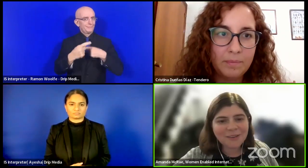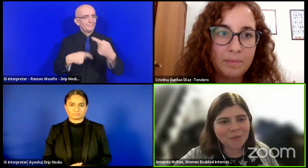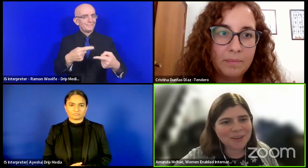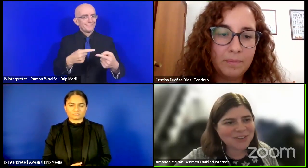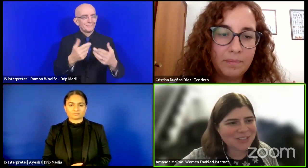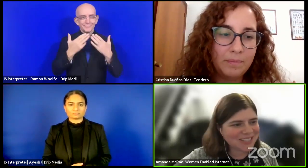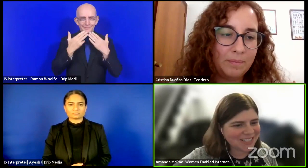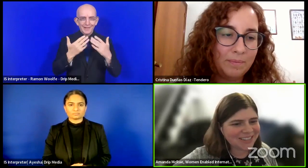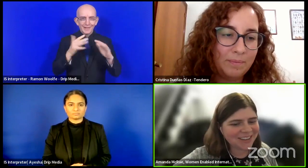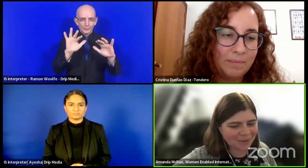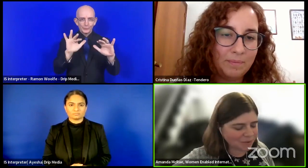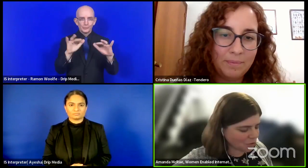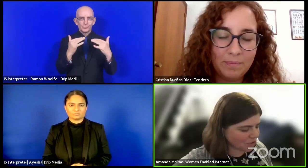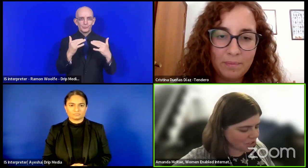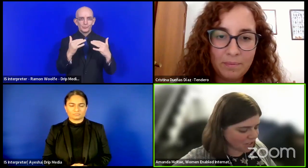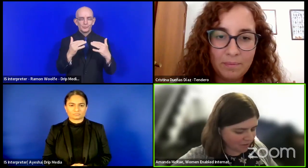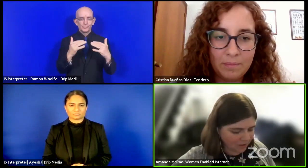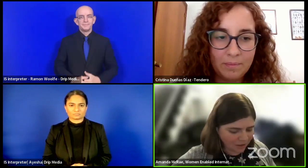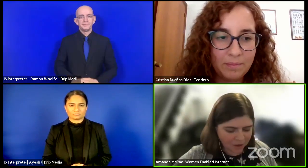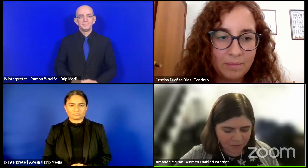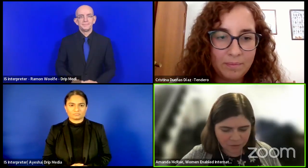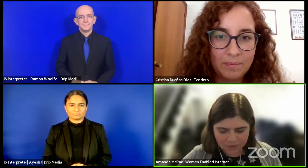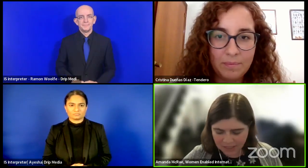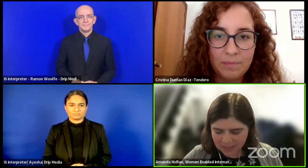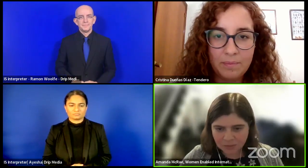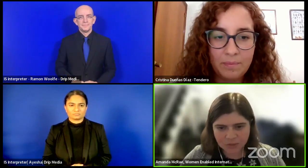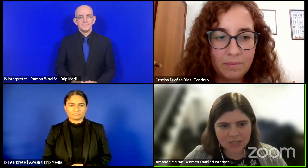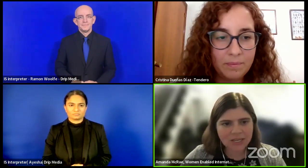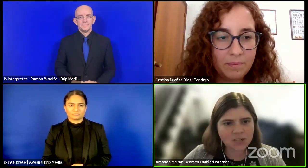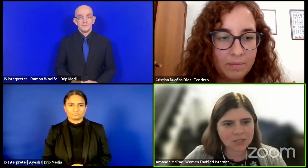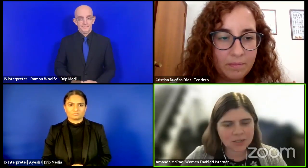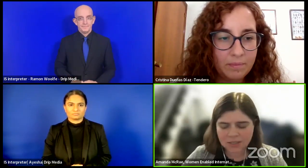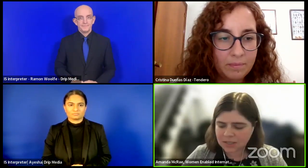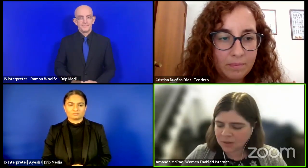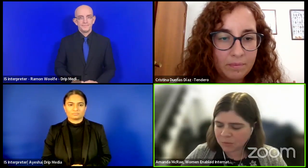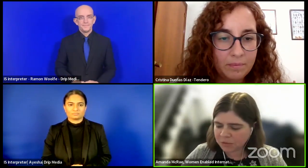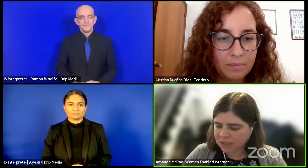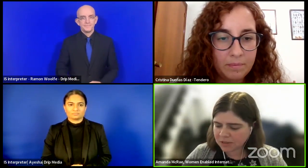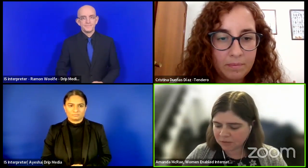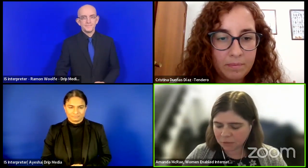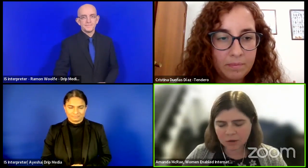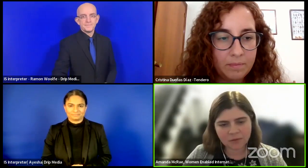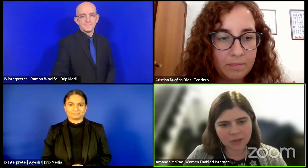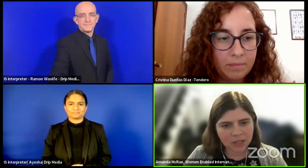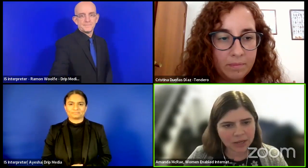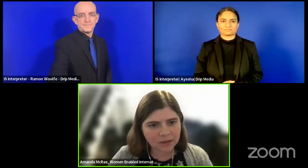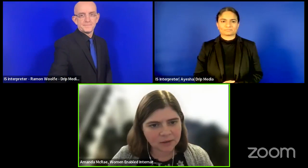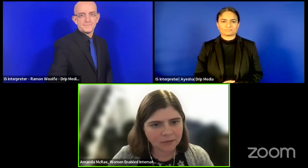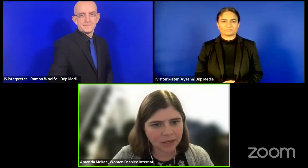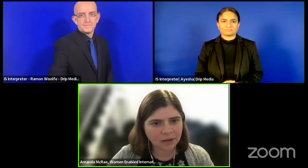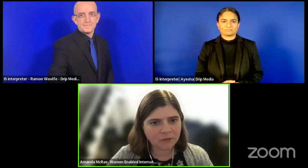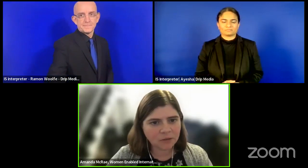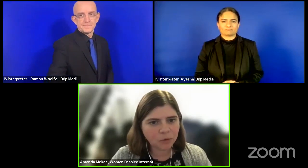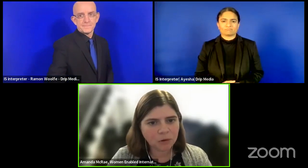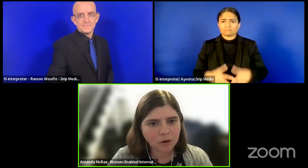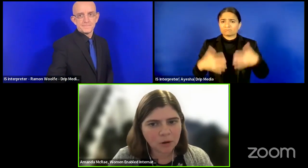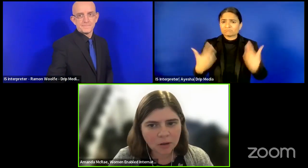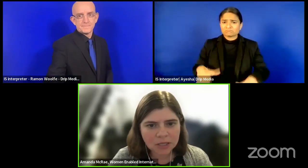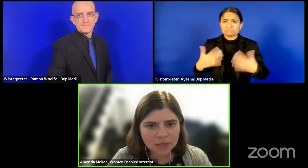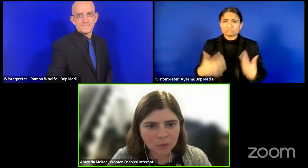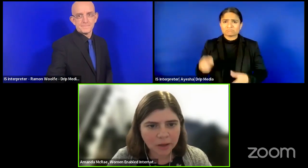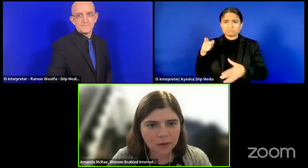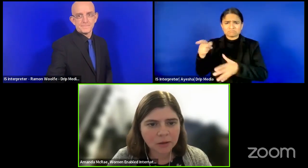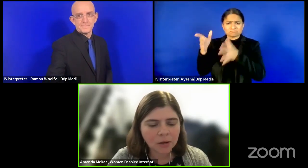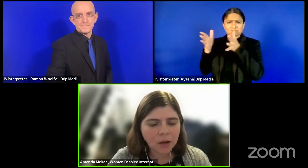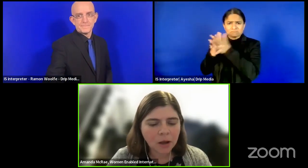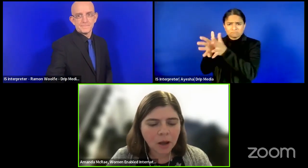Thank you so much, Christina and Patricia, for those excellent presentations and summaries of the work of the collective and of the protocol